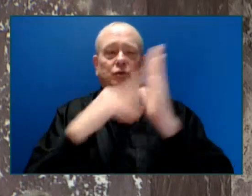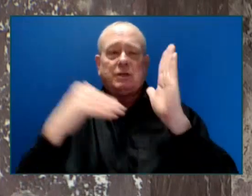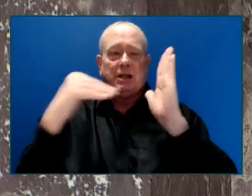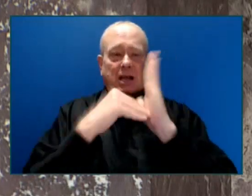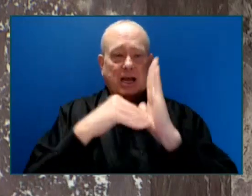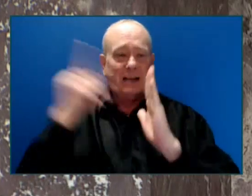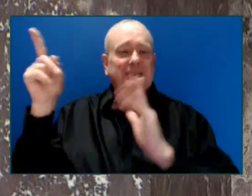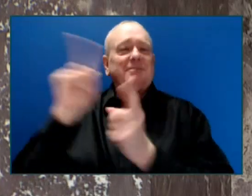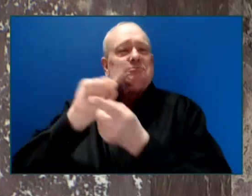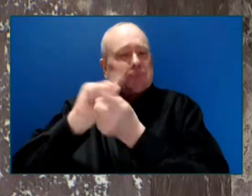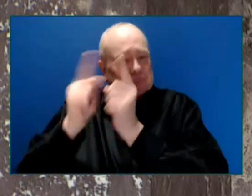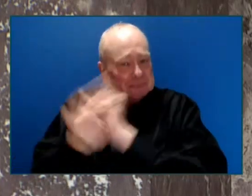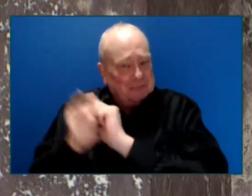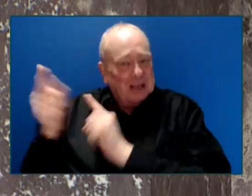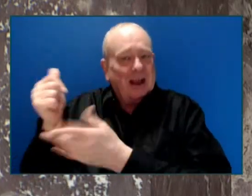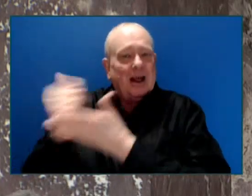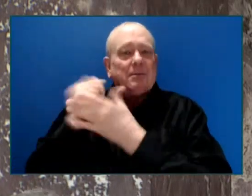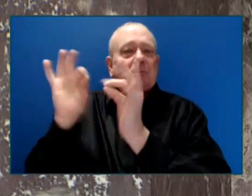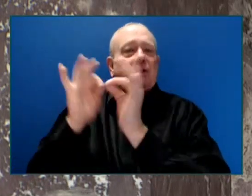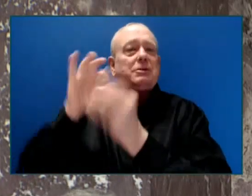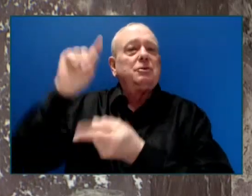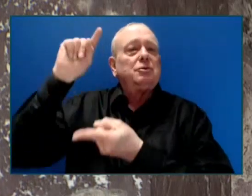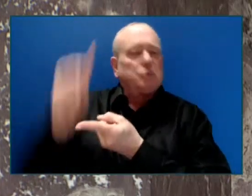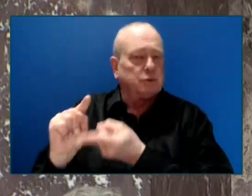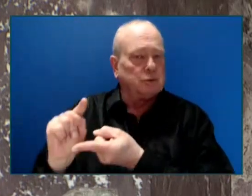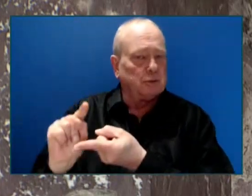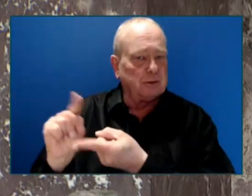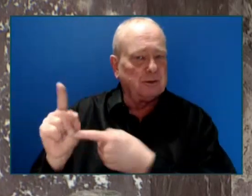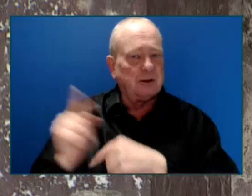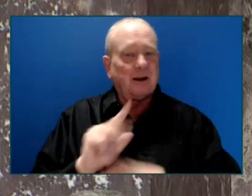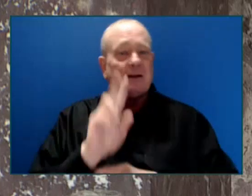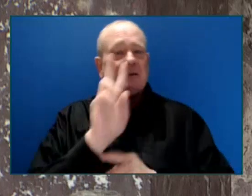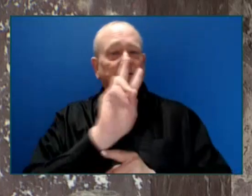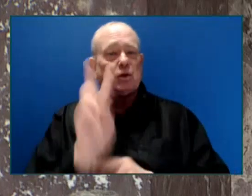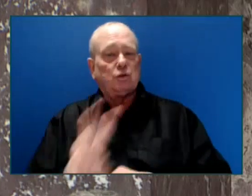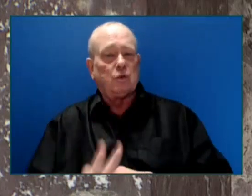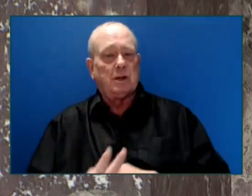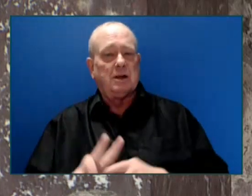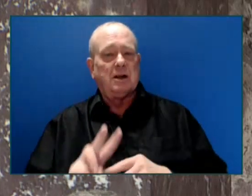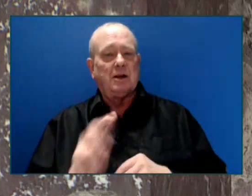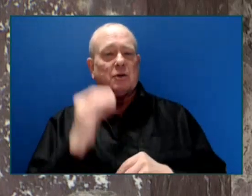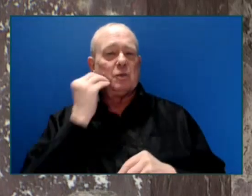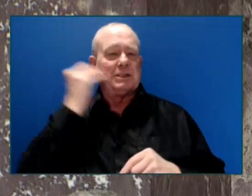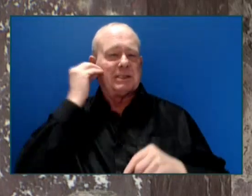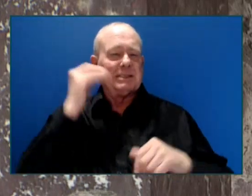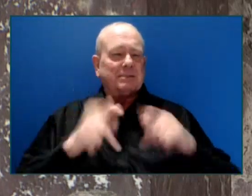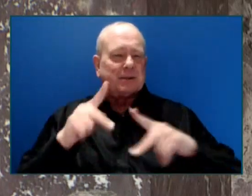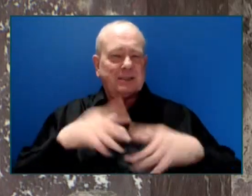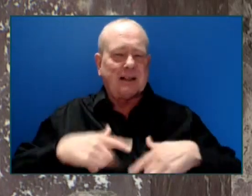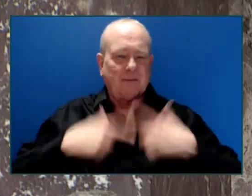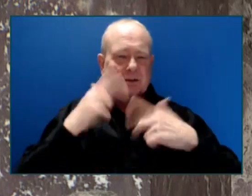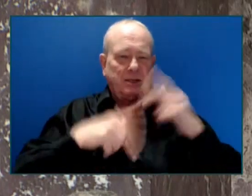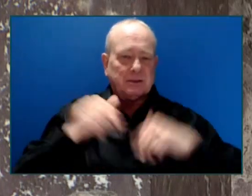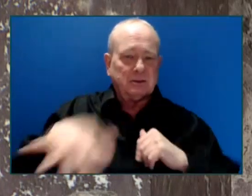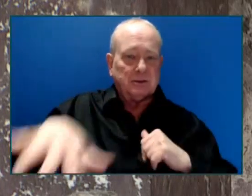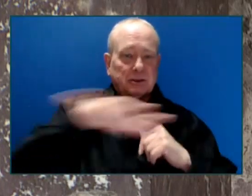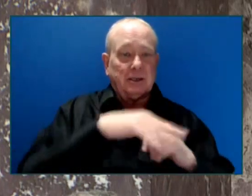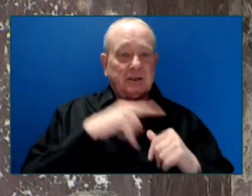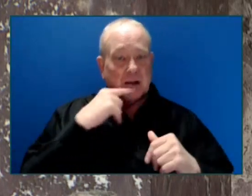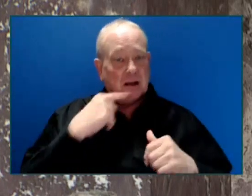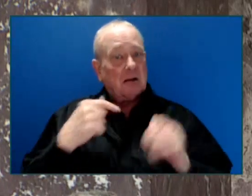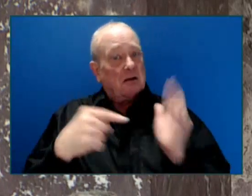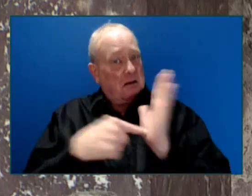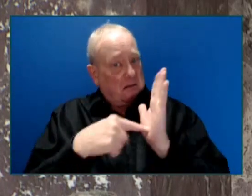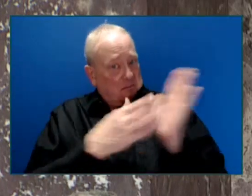Director of Victoria Residential Builders Association, I think this has enormous potential, Honourable Speaker. Small-scale